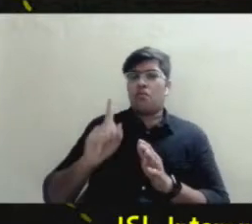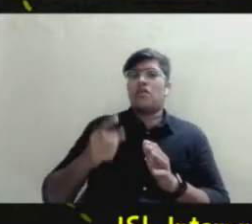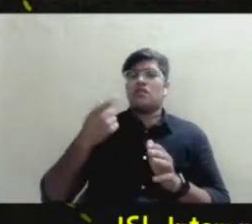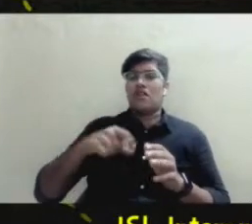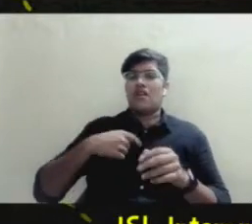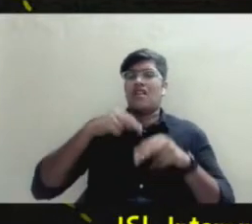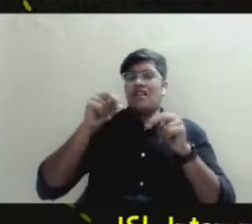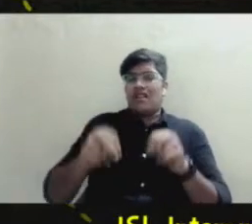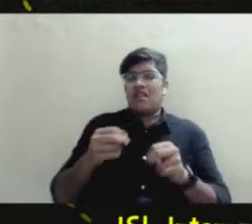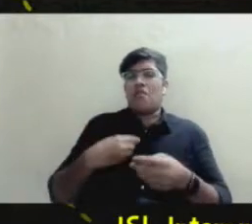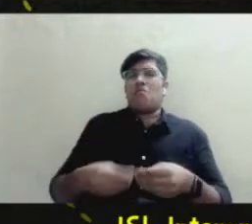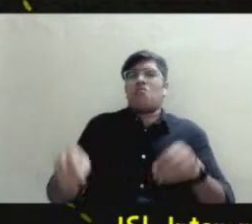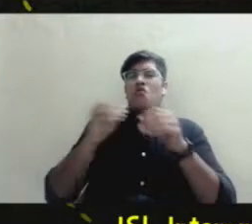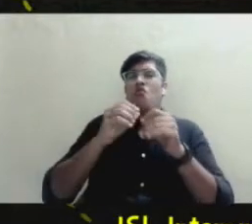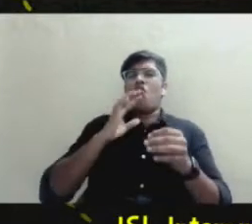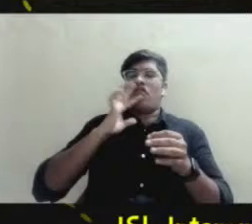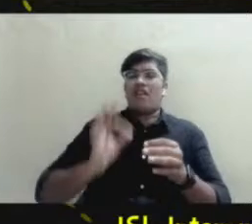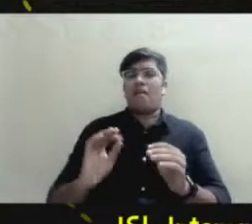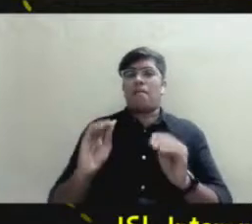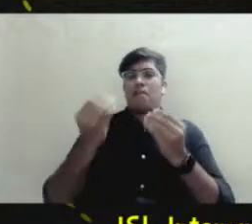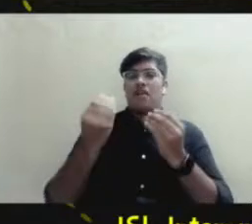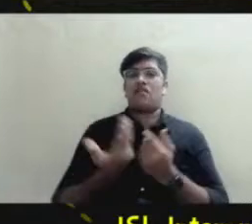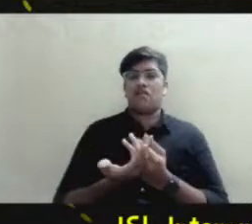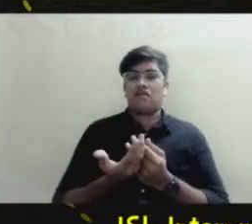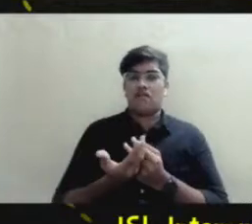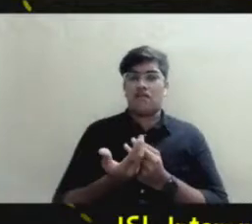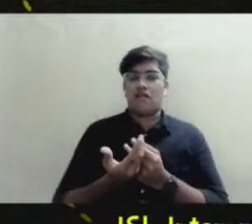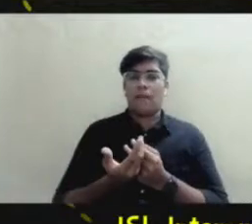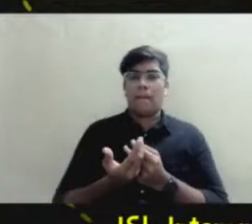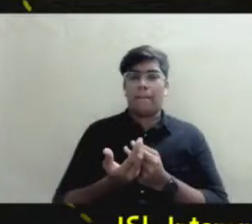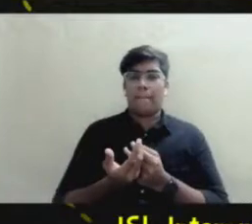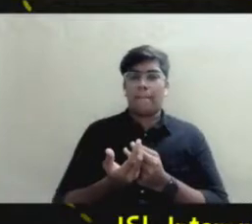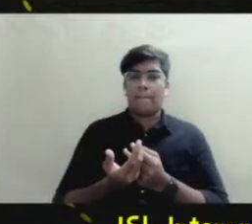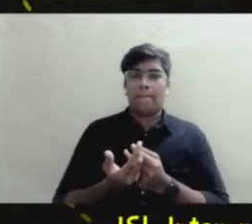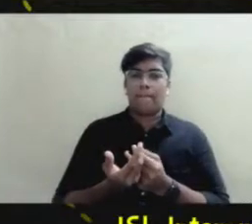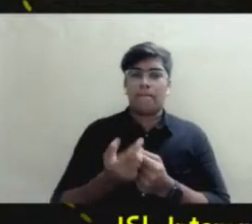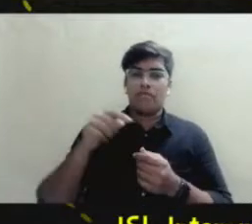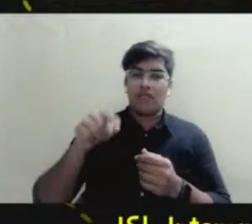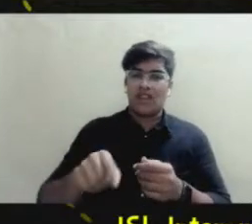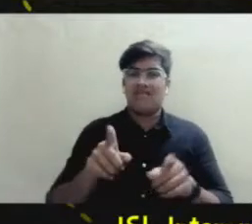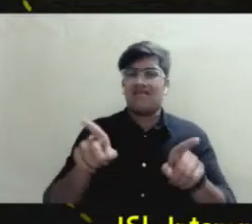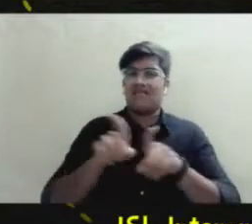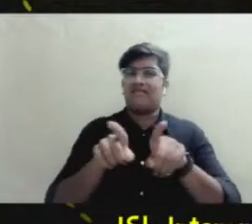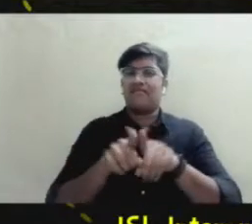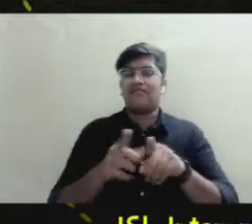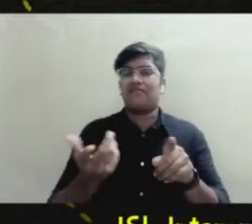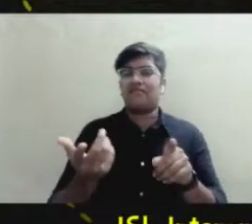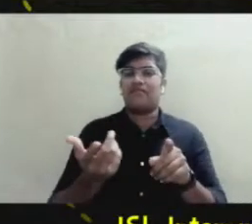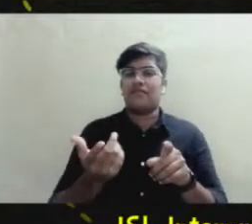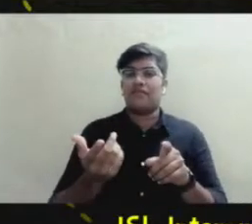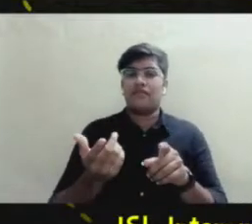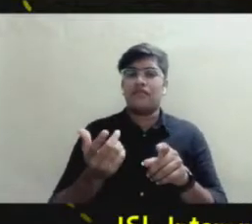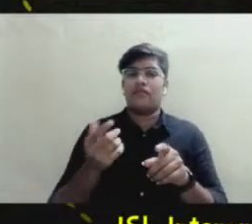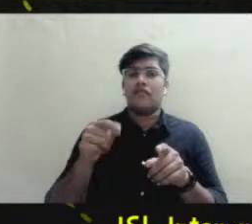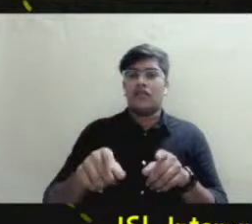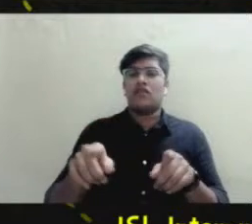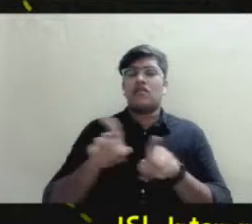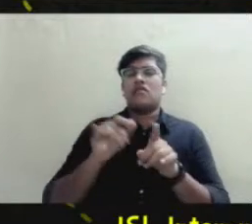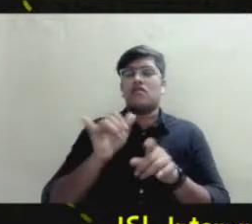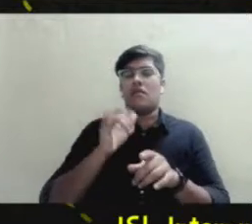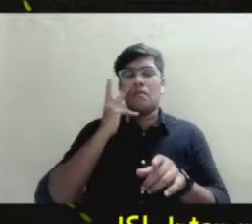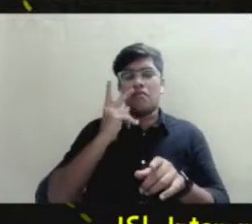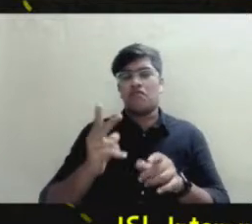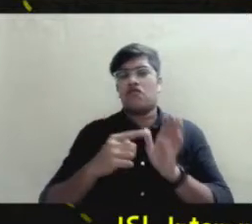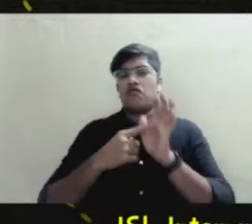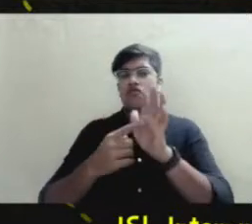more real also. And this kind of, once again, I say this with a sense of dread because I may be